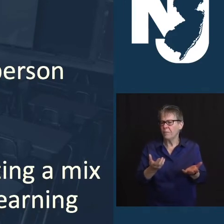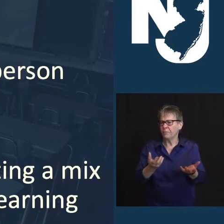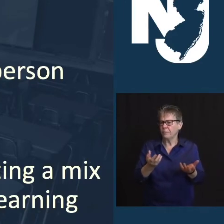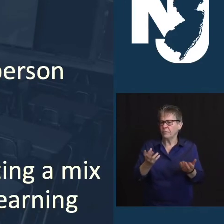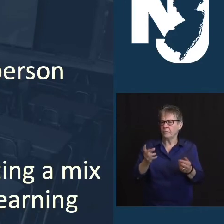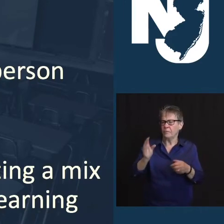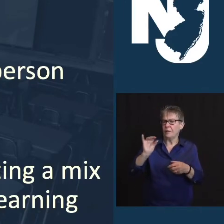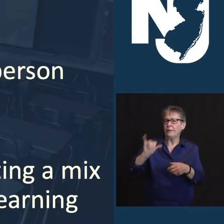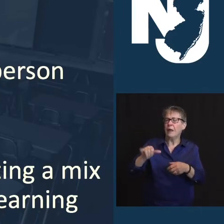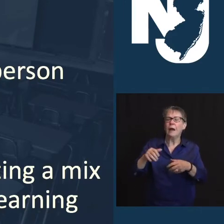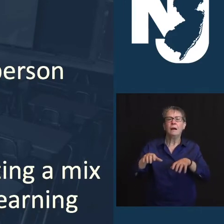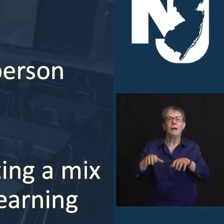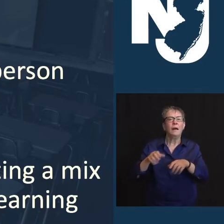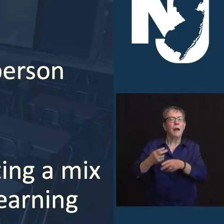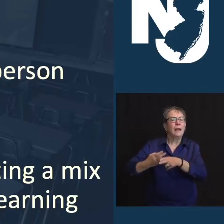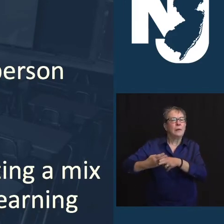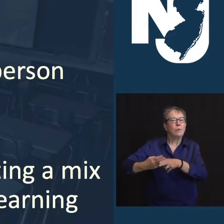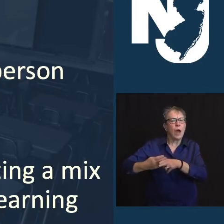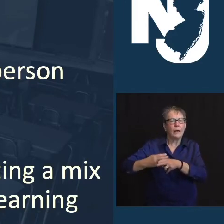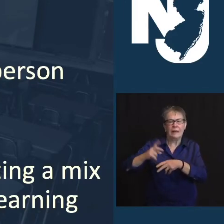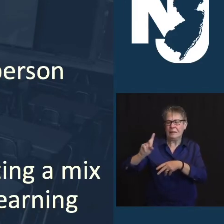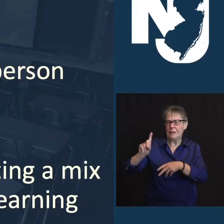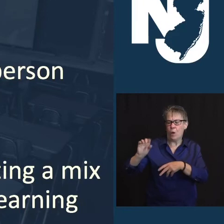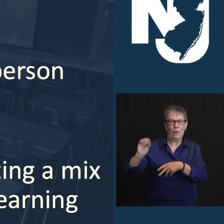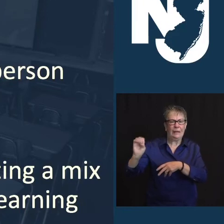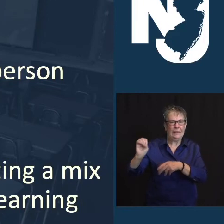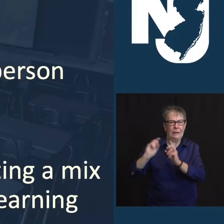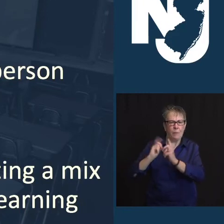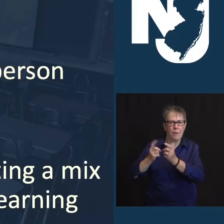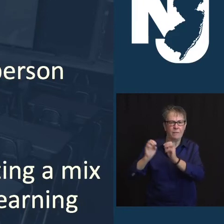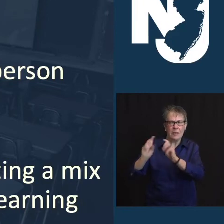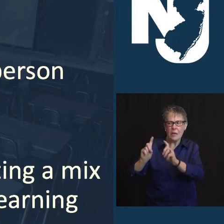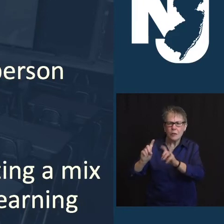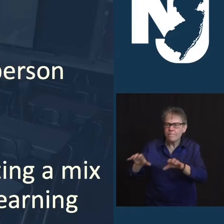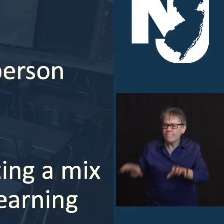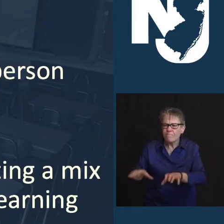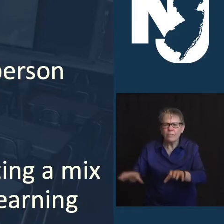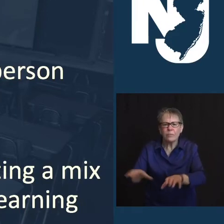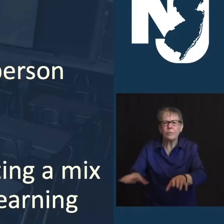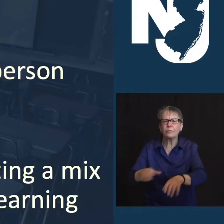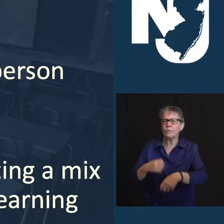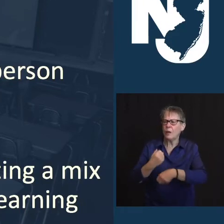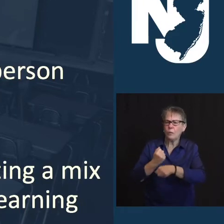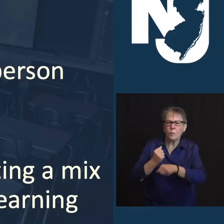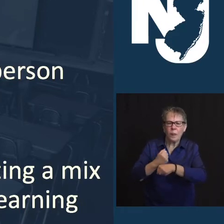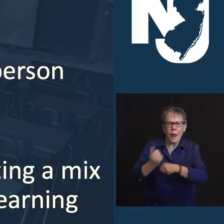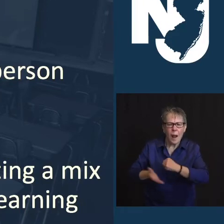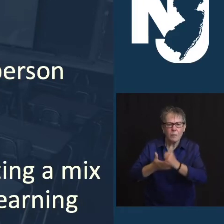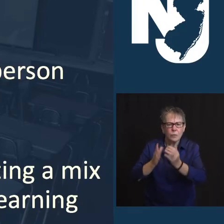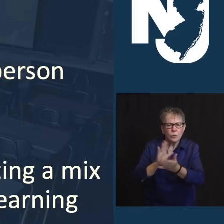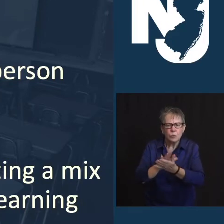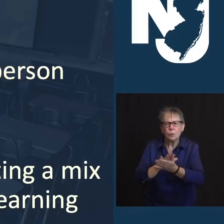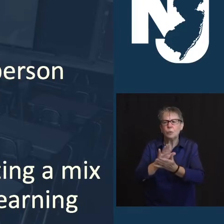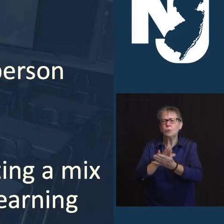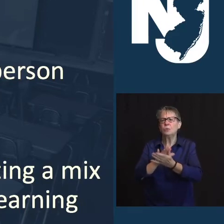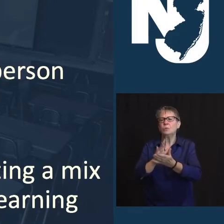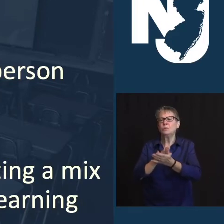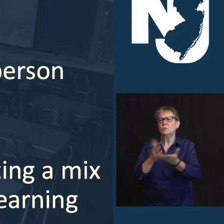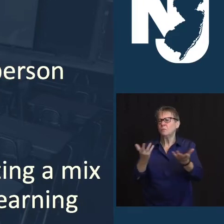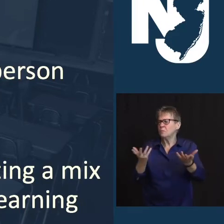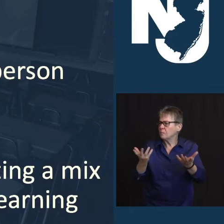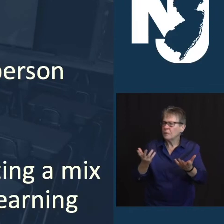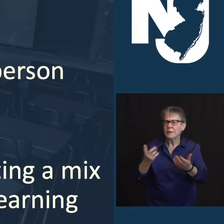our executive county superintendents for all they are doing to ensure flexibility and communication needed to maintain a full slate